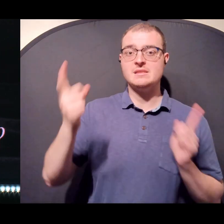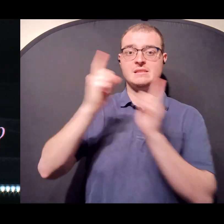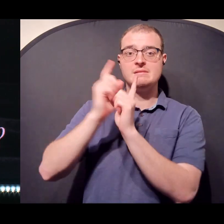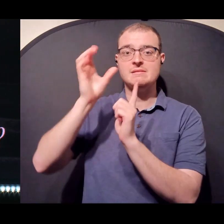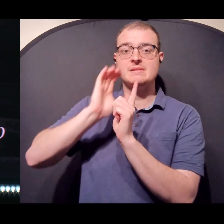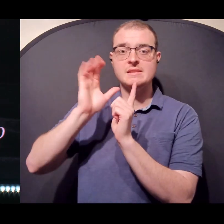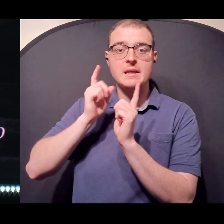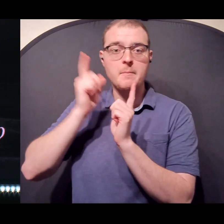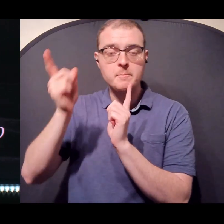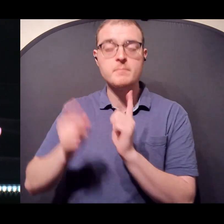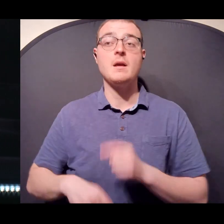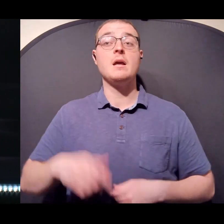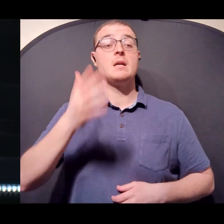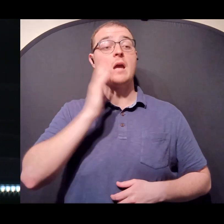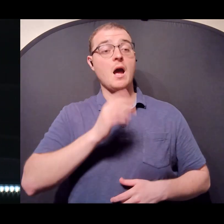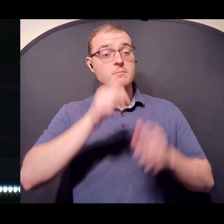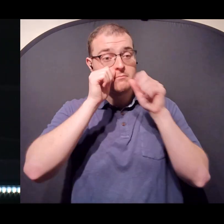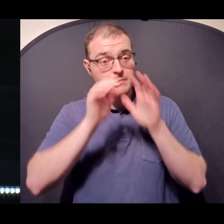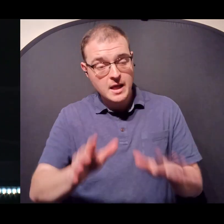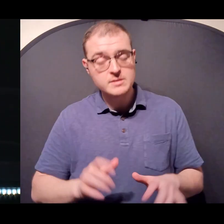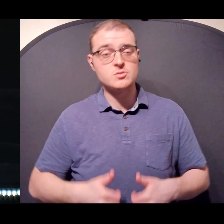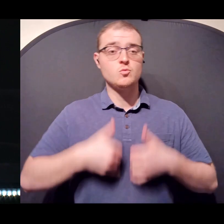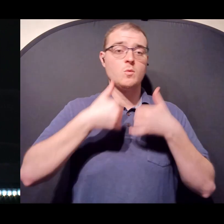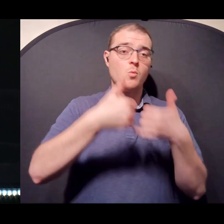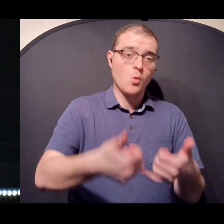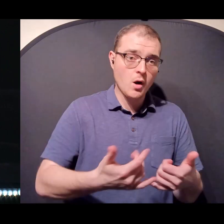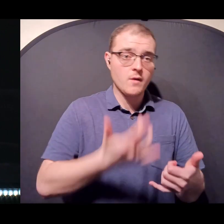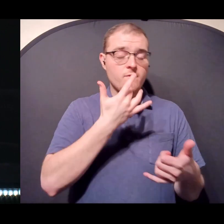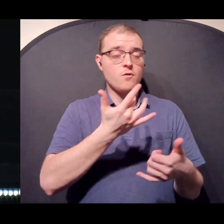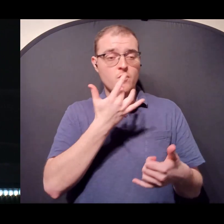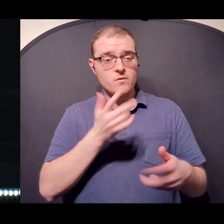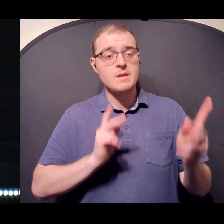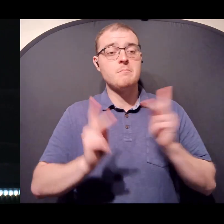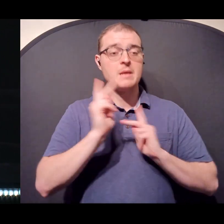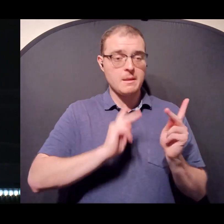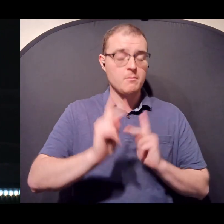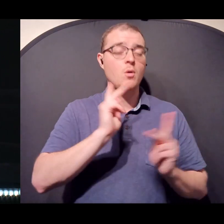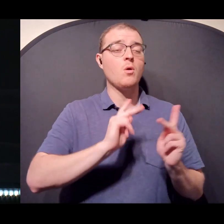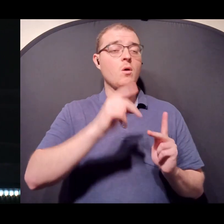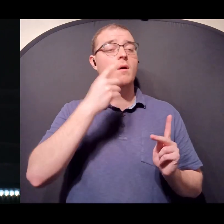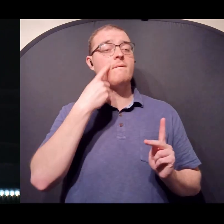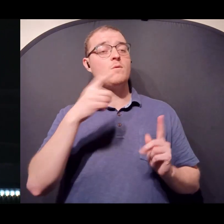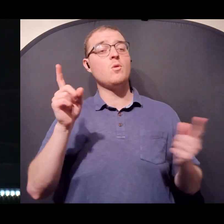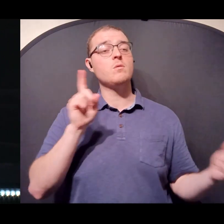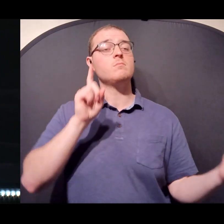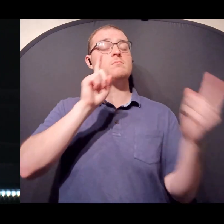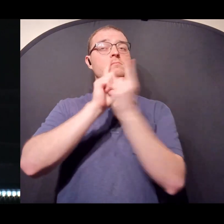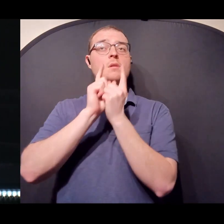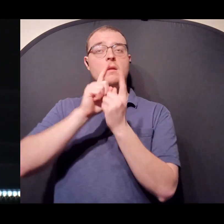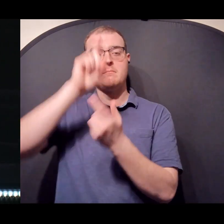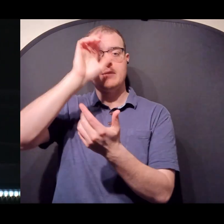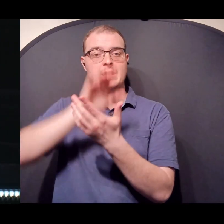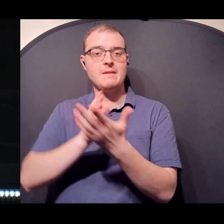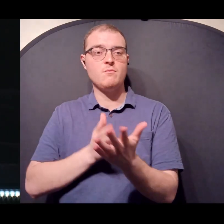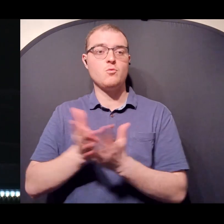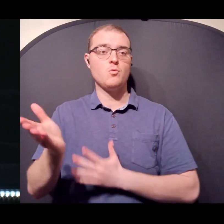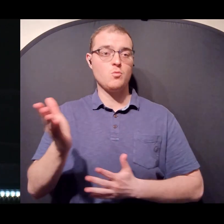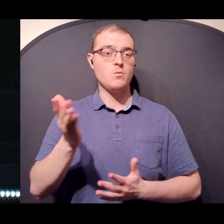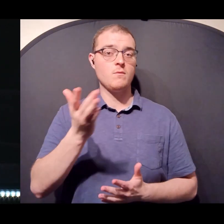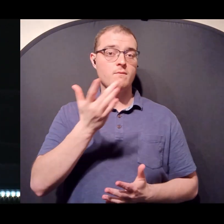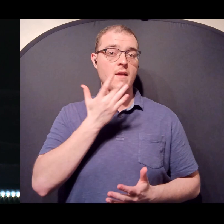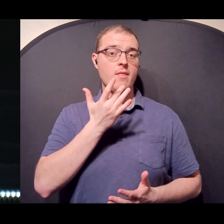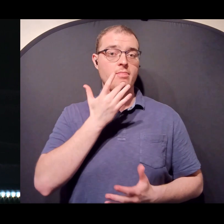him. God rewards, God blesses, God favors, God comes through for the people that believe by faith.